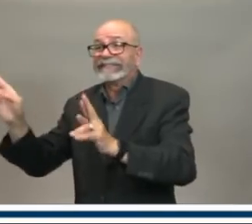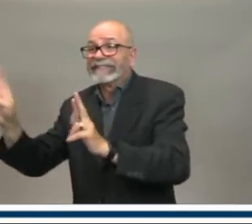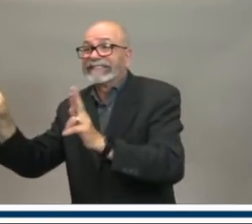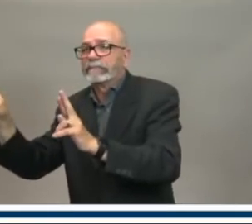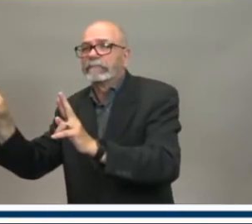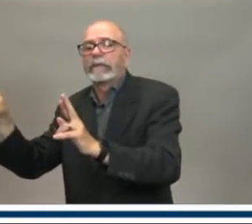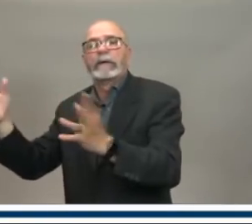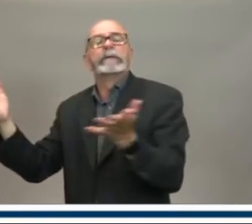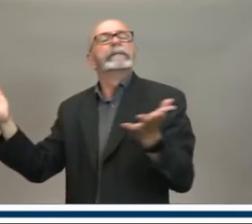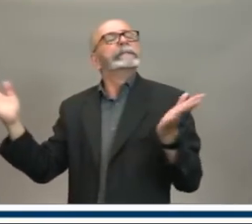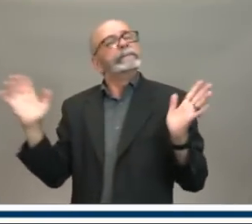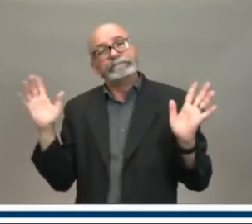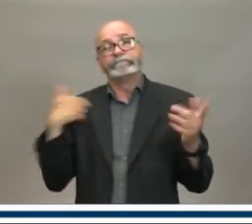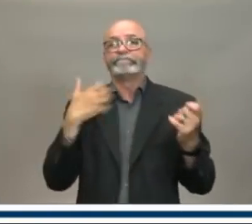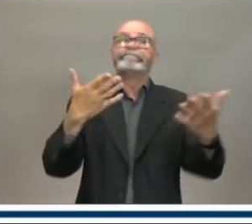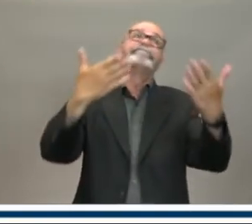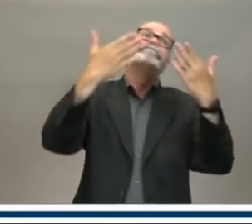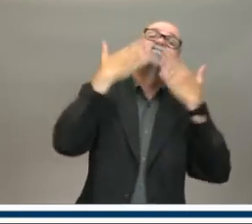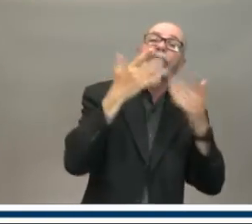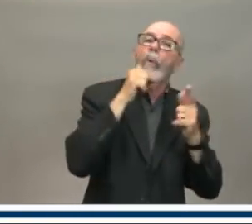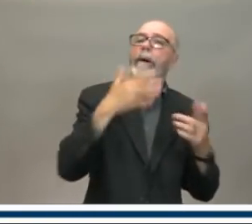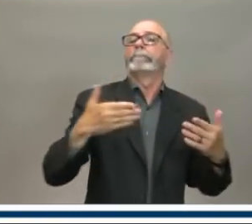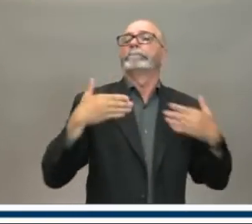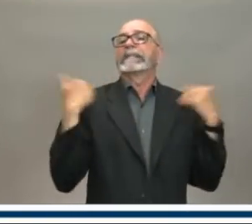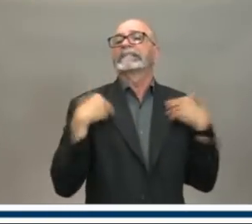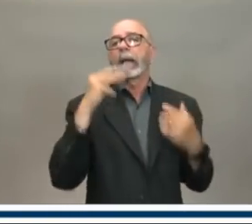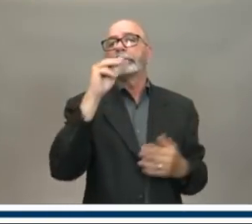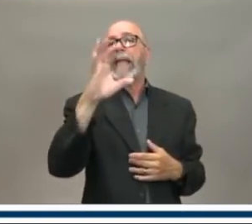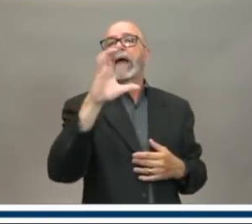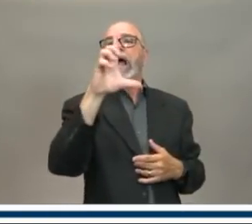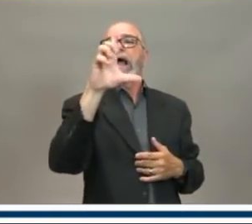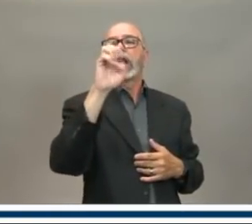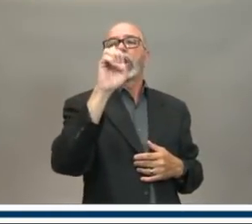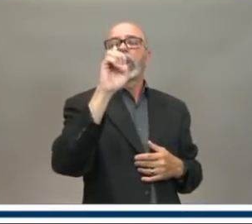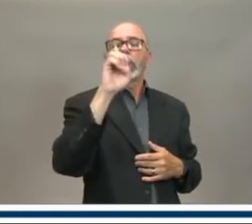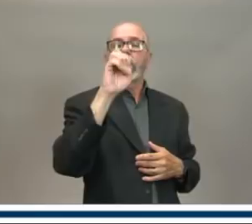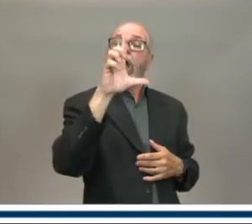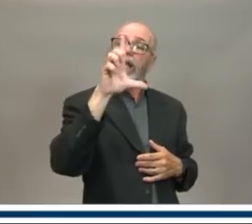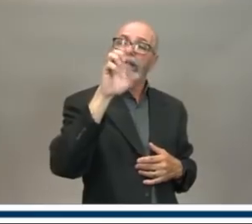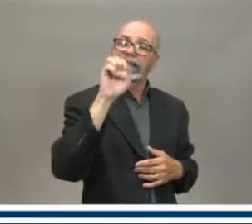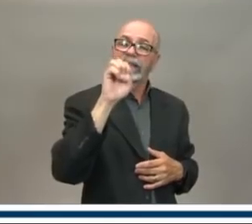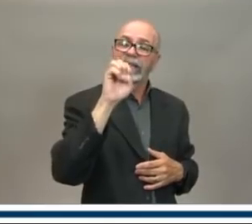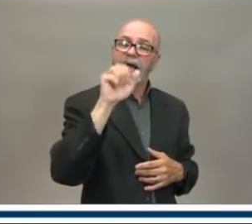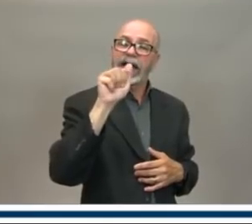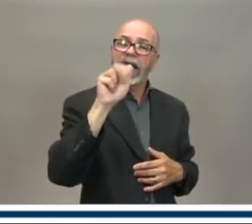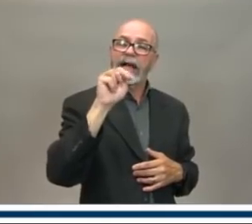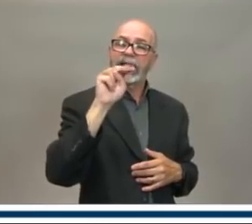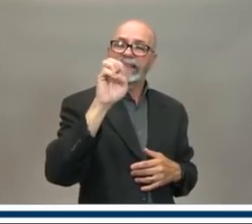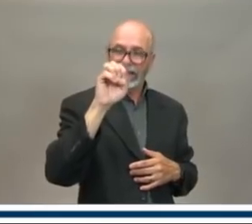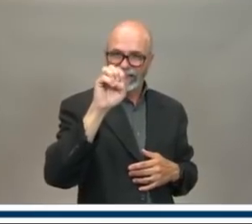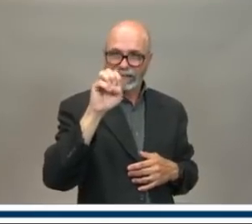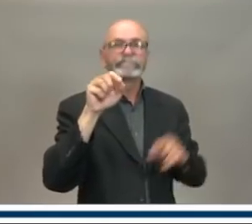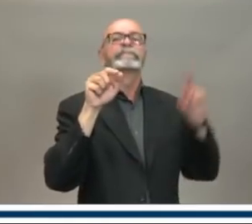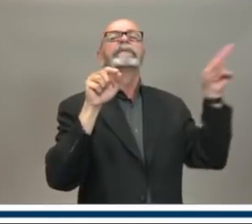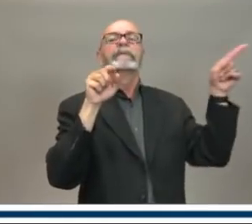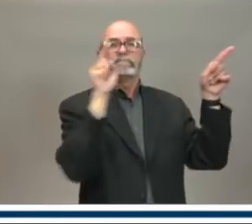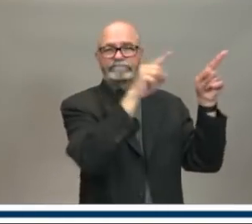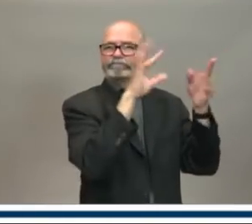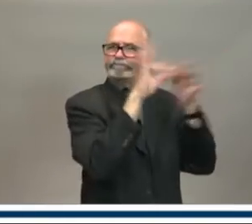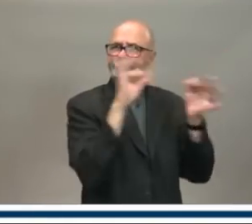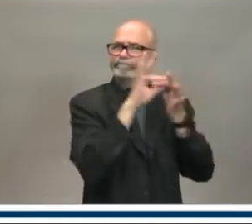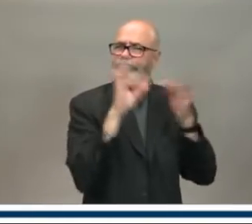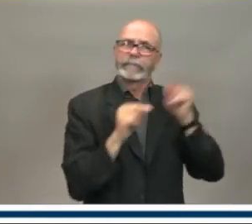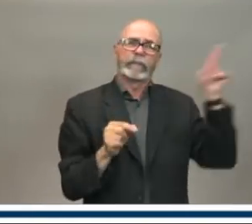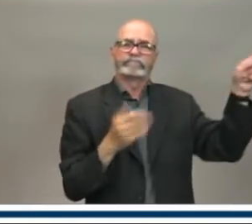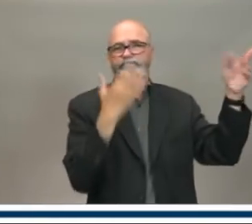team at the Department of Business, Dr. Strang and his public health teams, and all of those associations who are working to